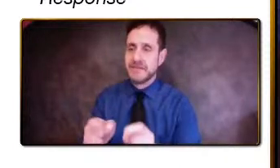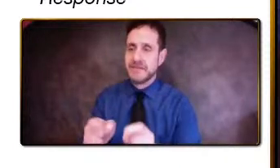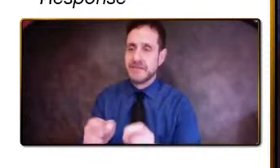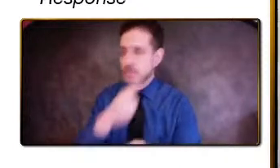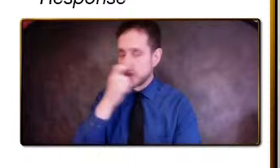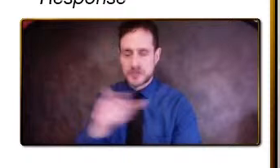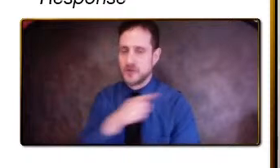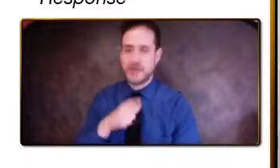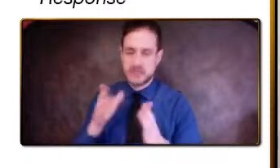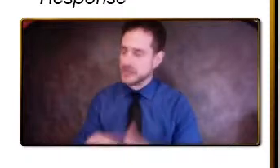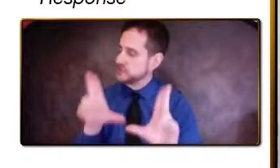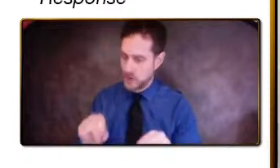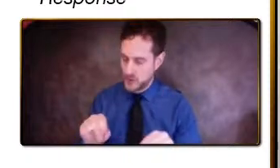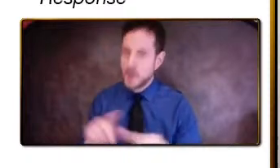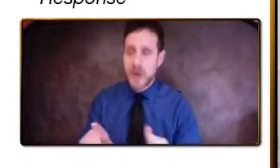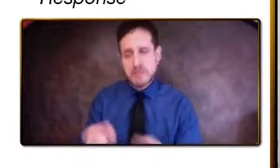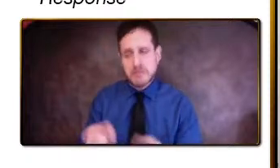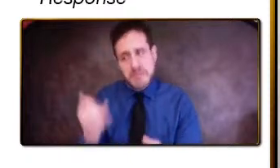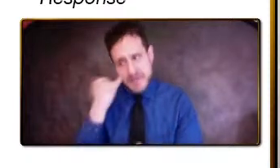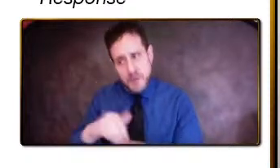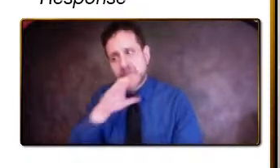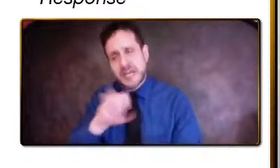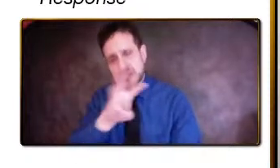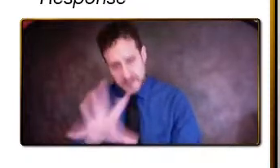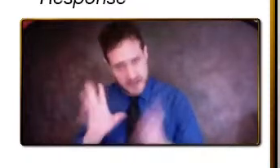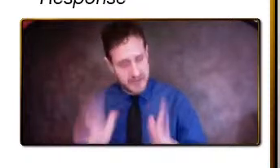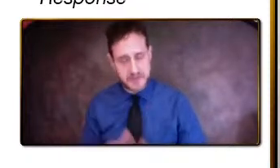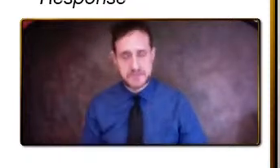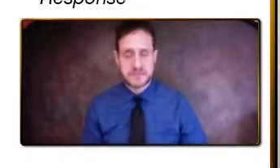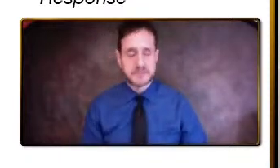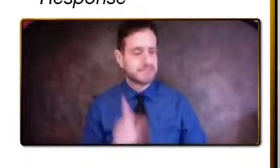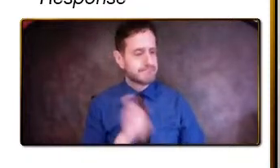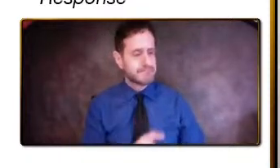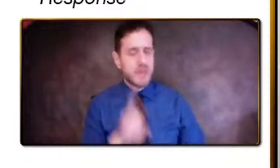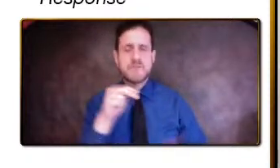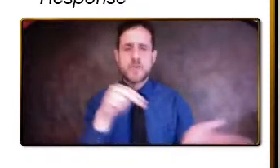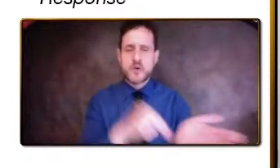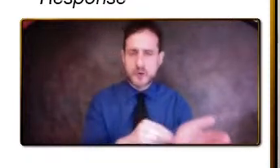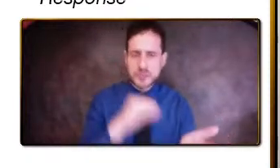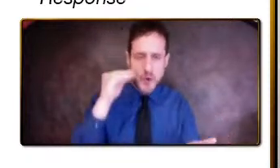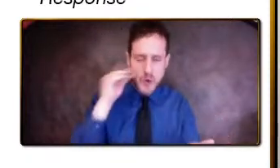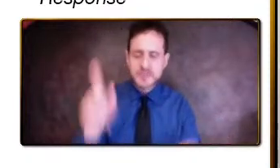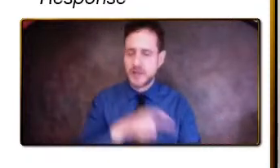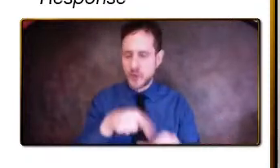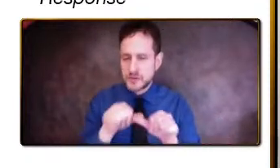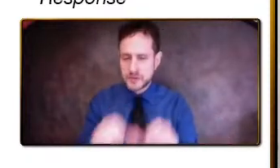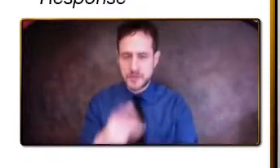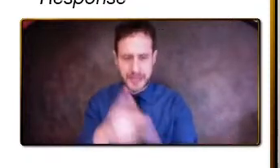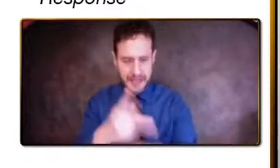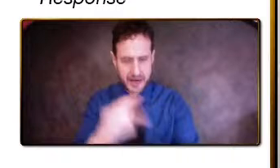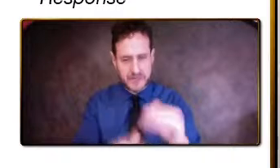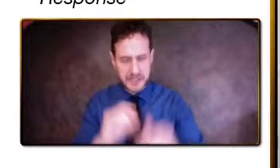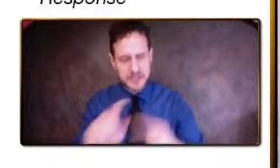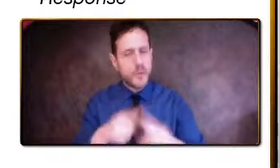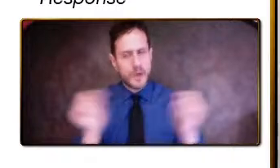This is from Katie Buckner. When it comes to long-term care facilities, what is the timeline for when all residents receive their 2 doses of vaccine? And when can family